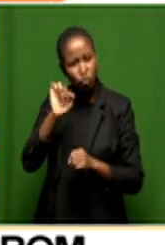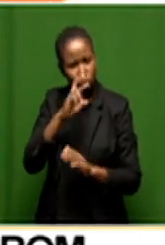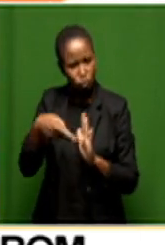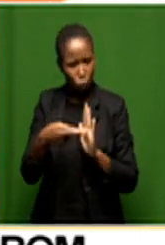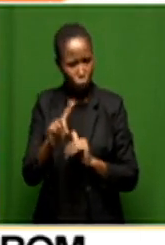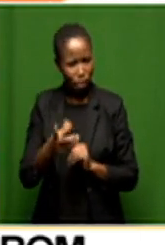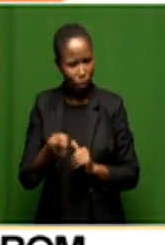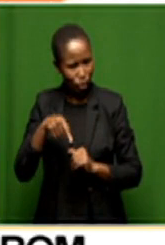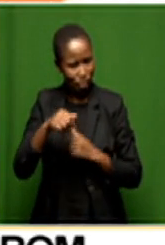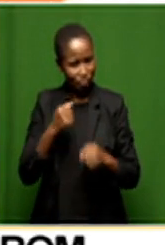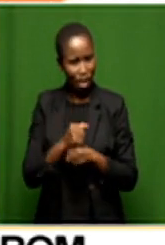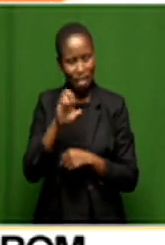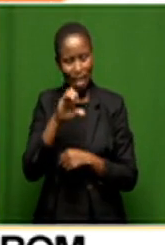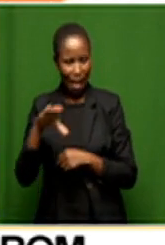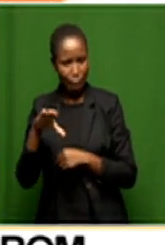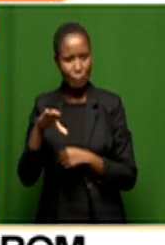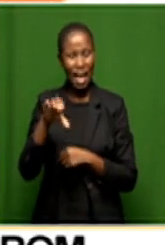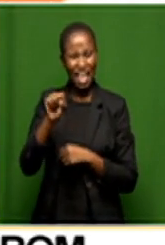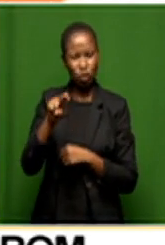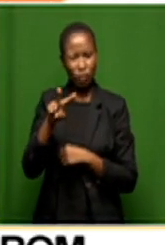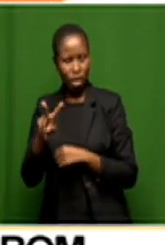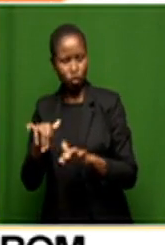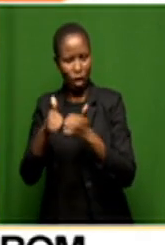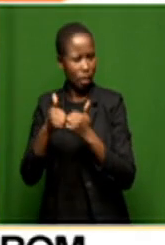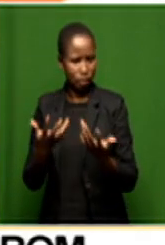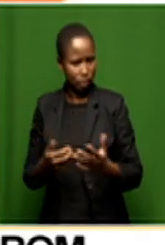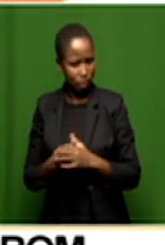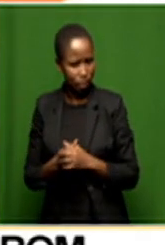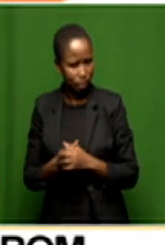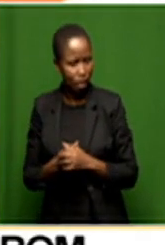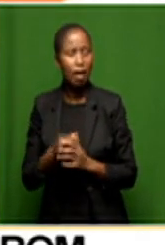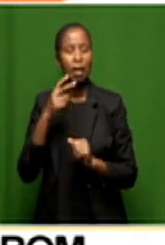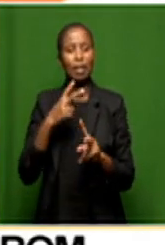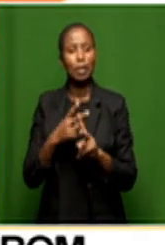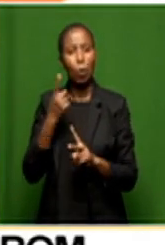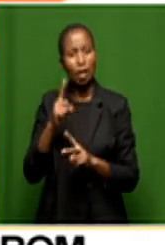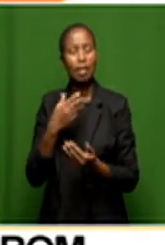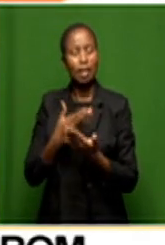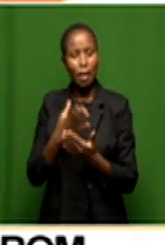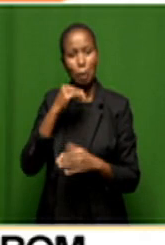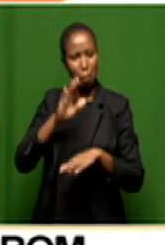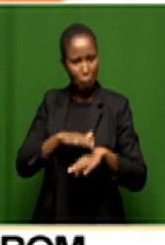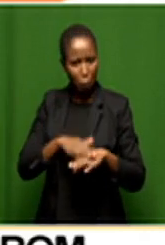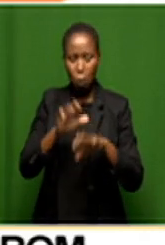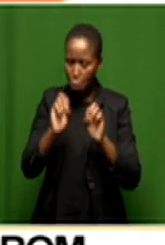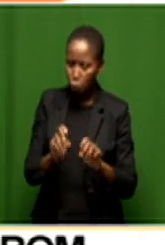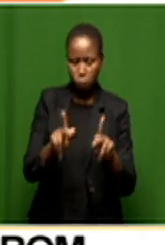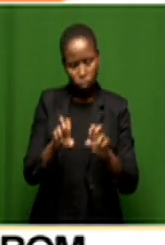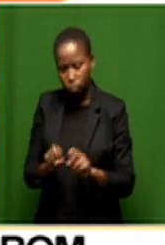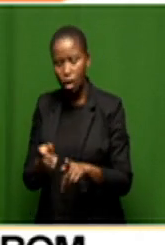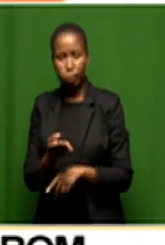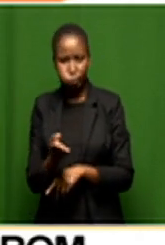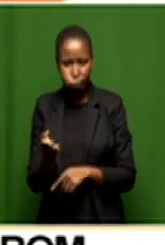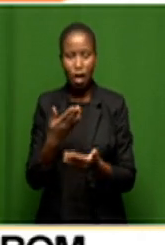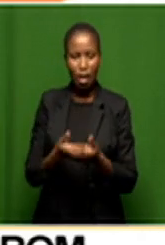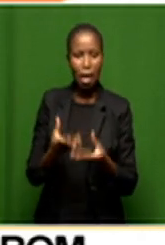in this year's Eastern Cape SUV Challenge? And, also just speaking to further opportunities that